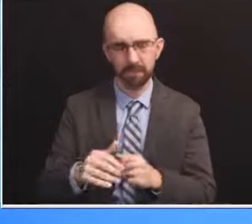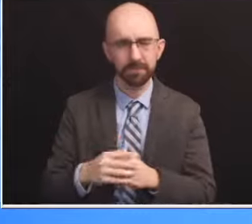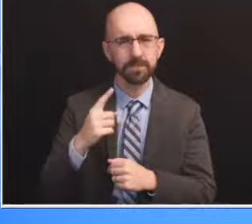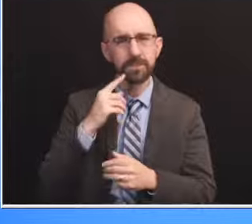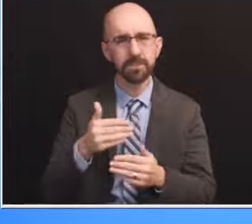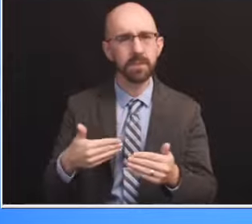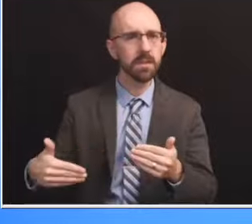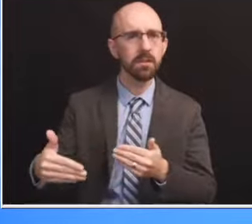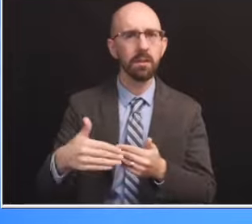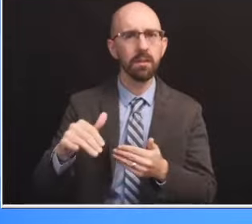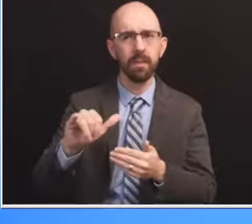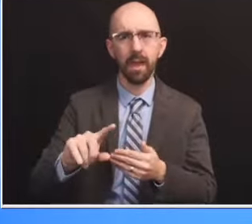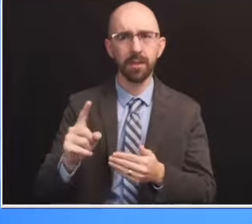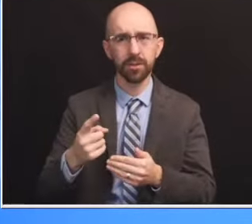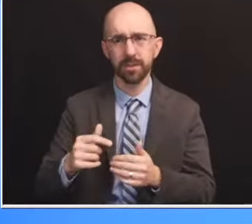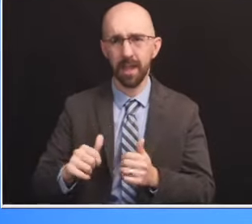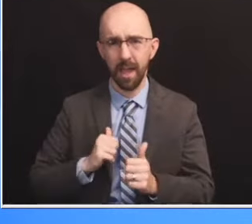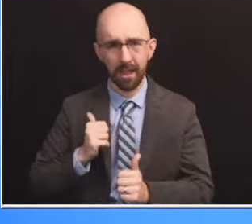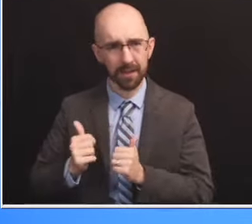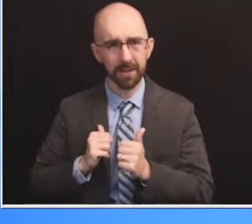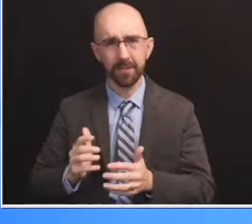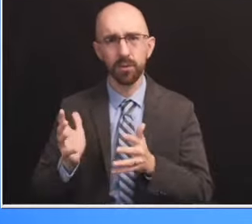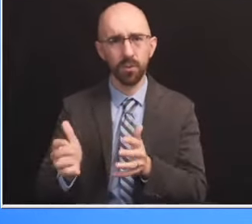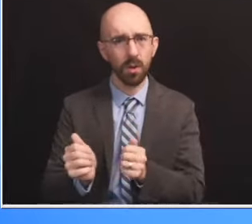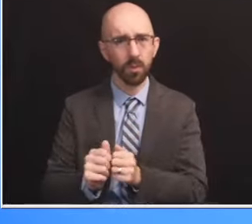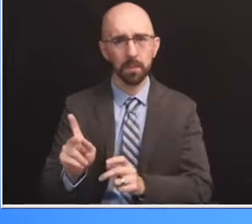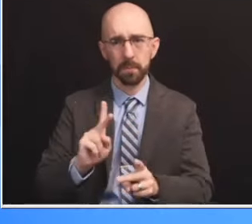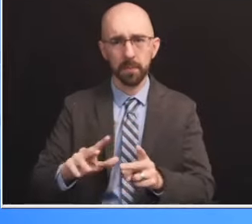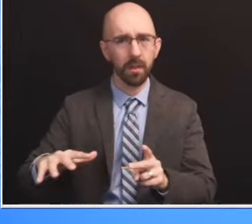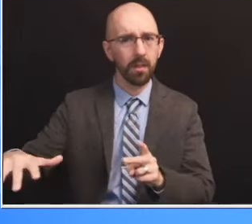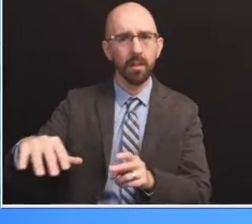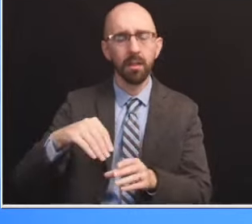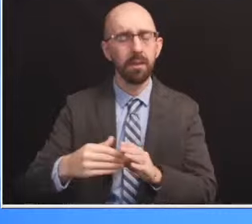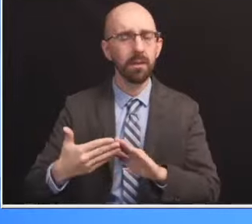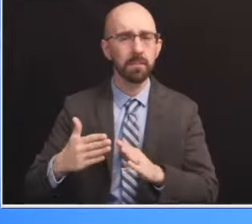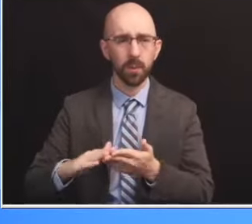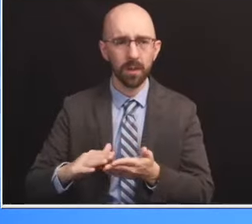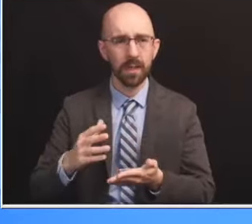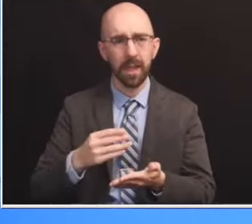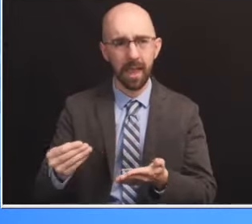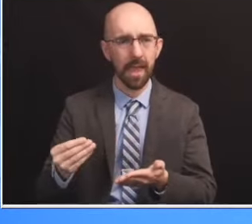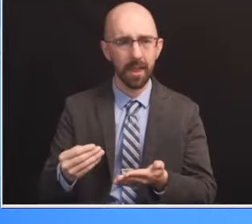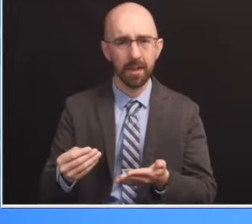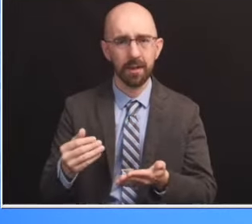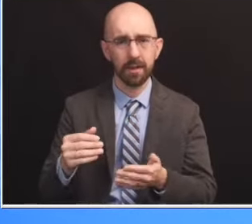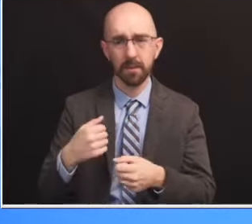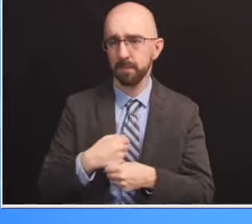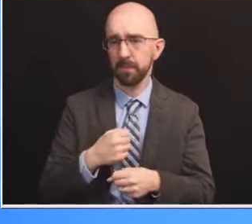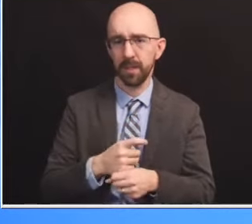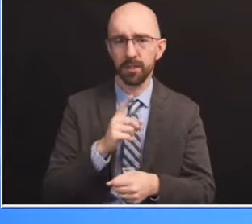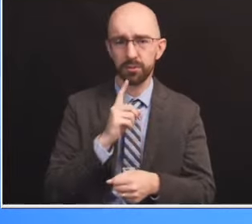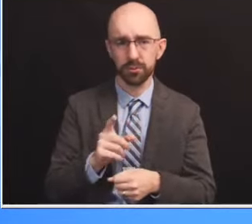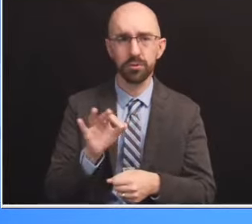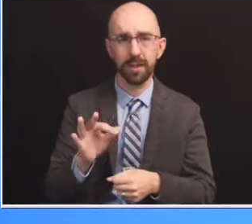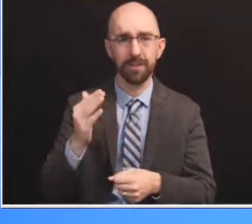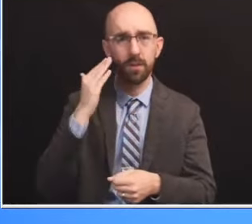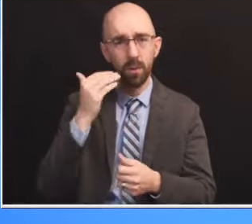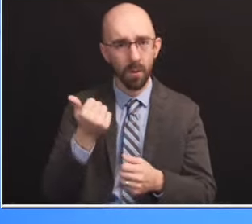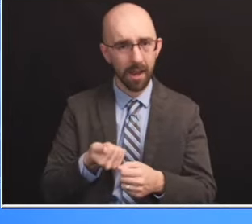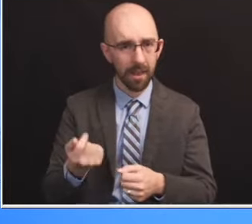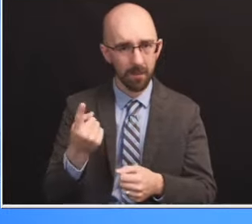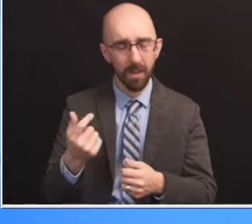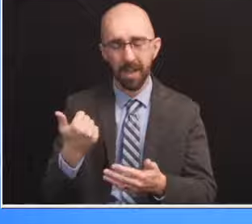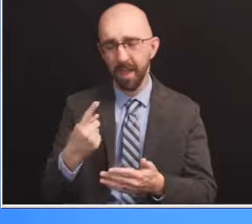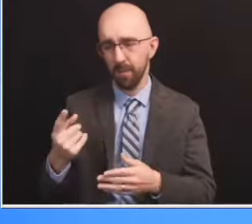just be active in talking to people in the community and making sure that if you know anybody, if there's anybody in your